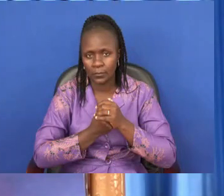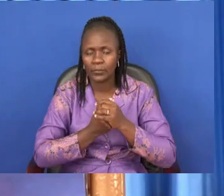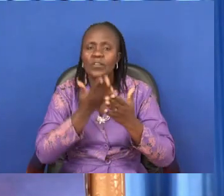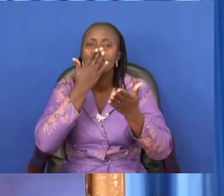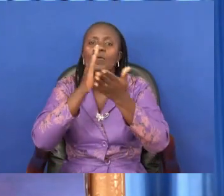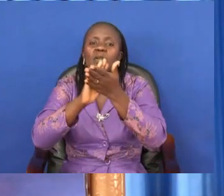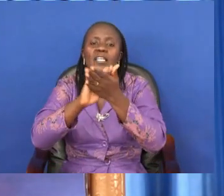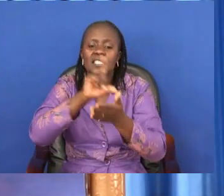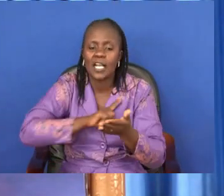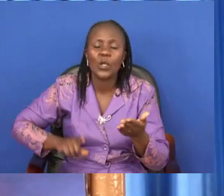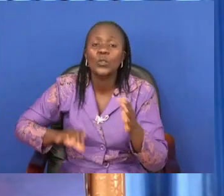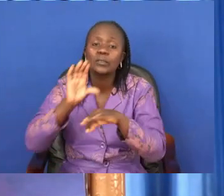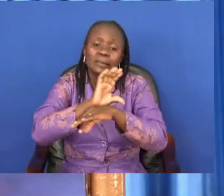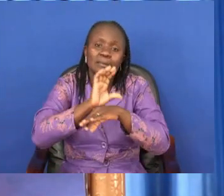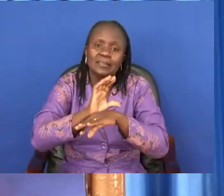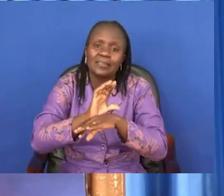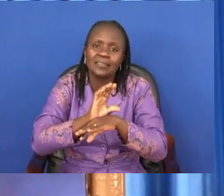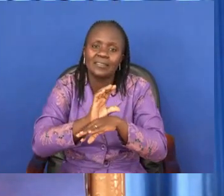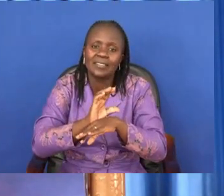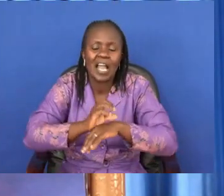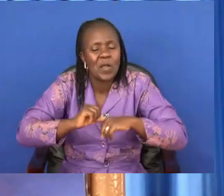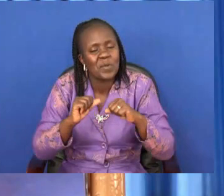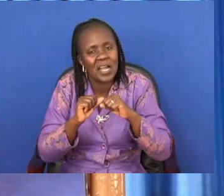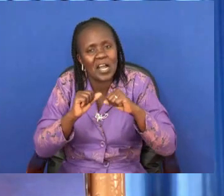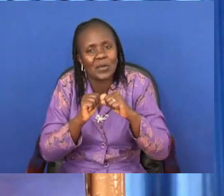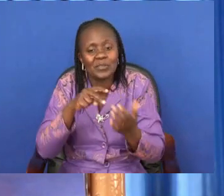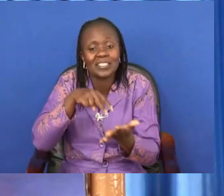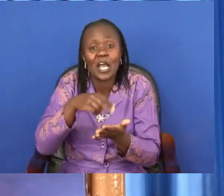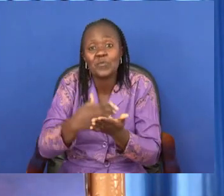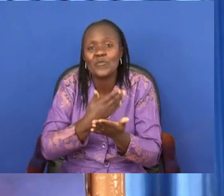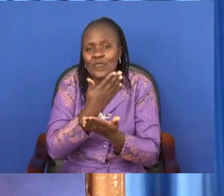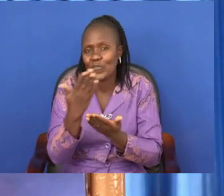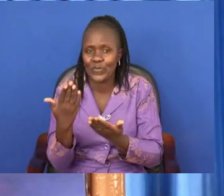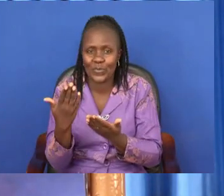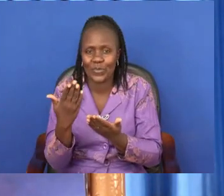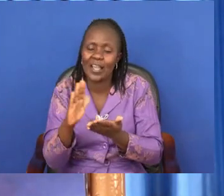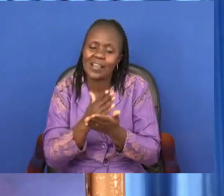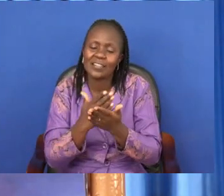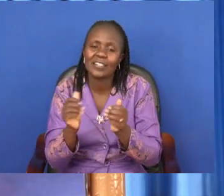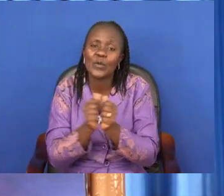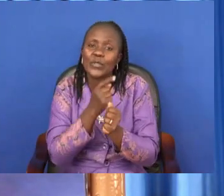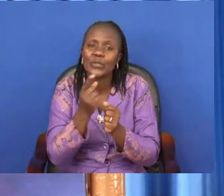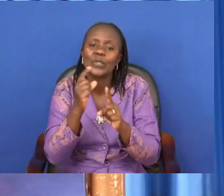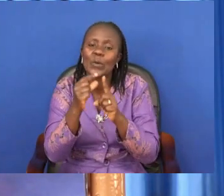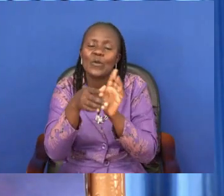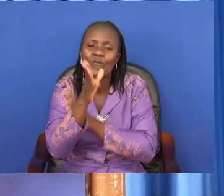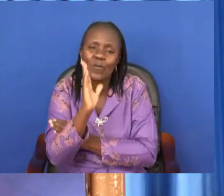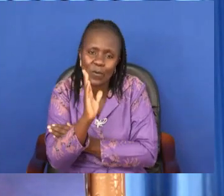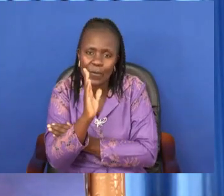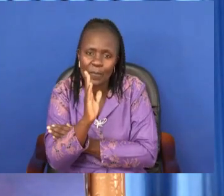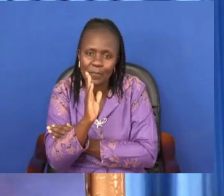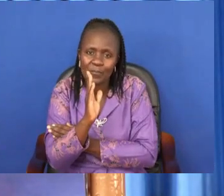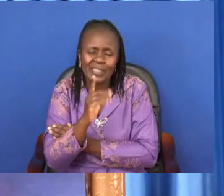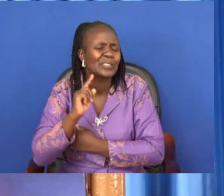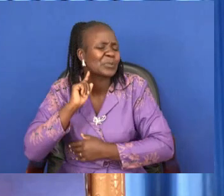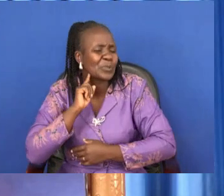Praise the Lord, church. I am so excited to stand before you and share with you the word of God. It is